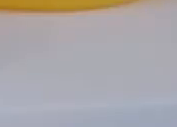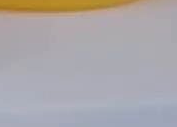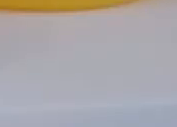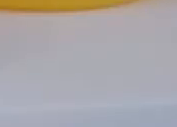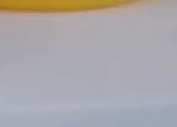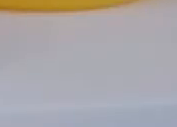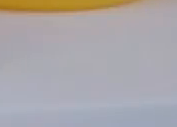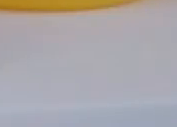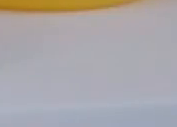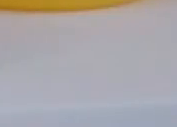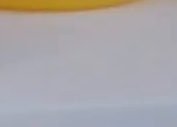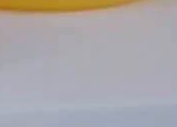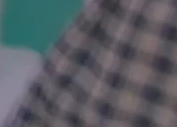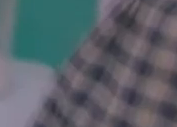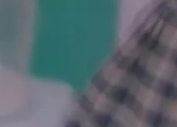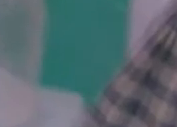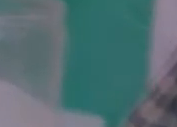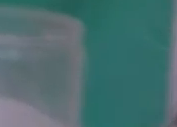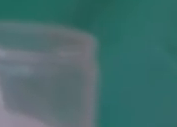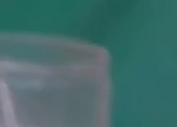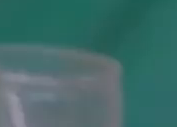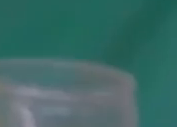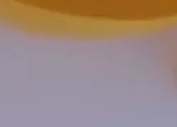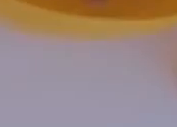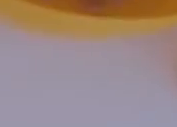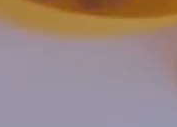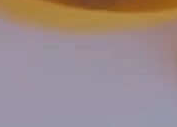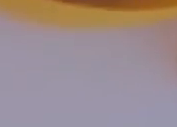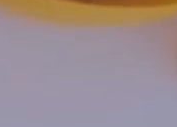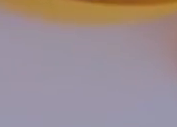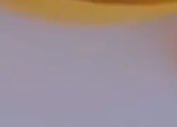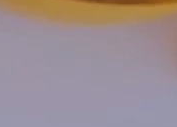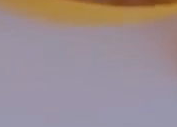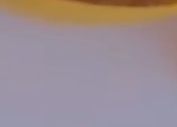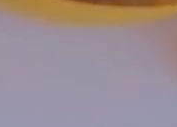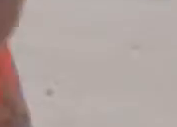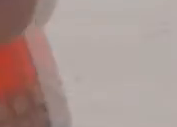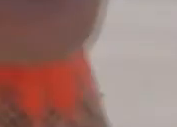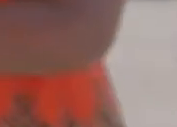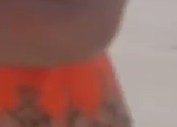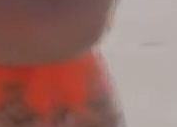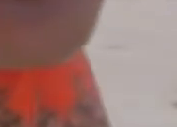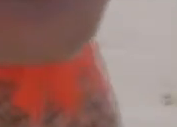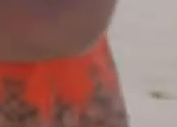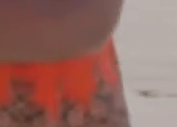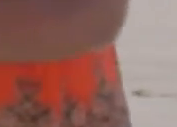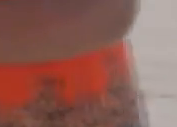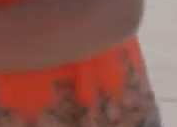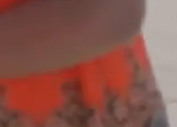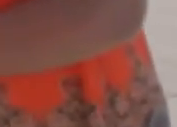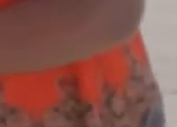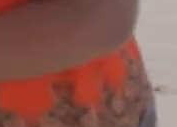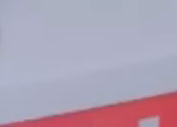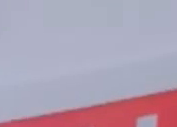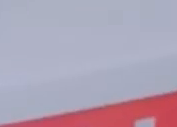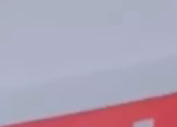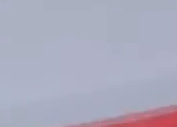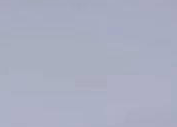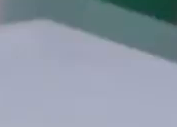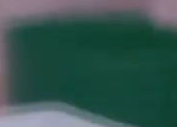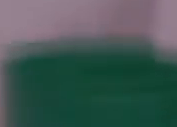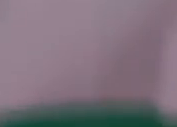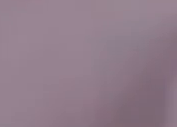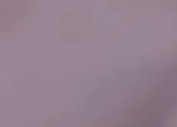wash. Wino ni mojawapo wa madoa sugu ambayo hayatoki kwa nguo, sio? Let us see which detergent removes stubborn stains.